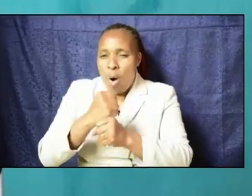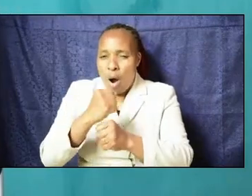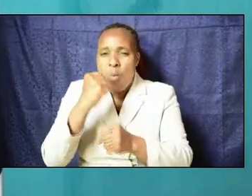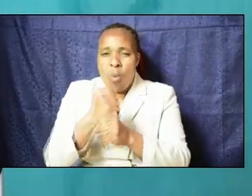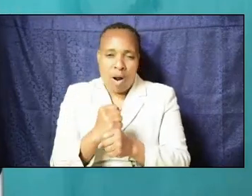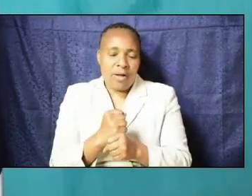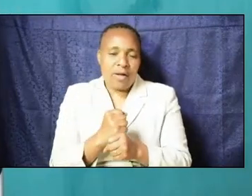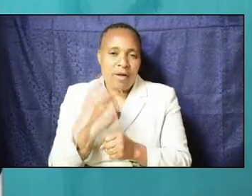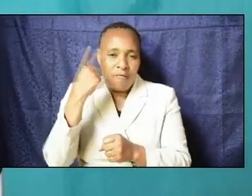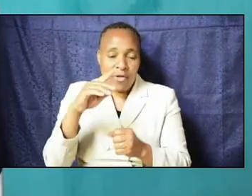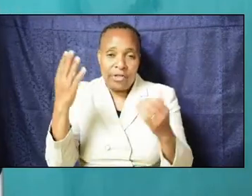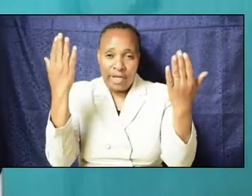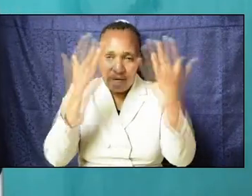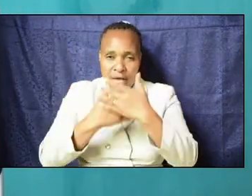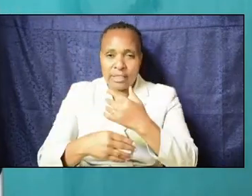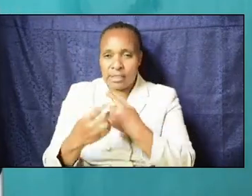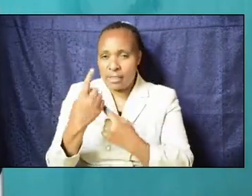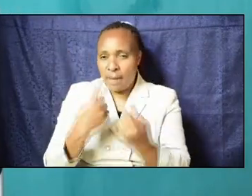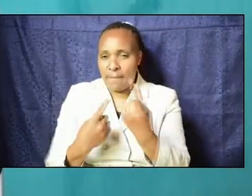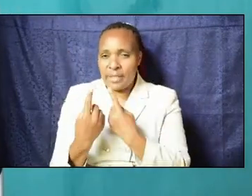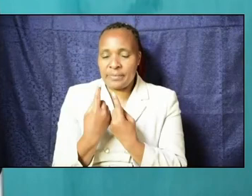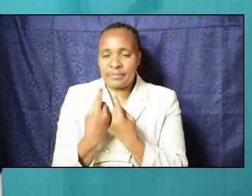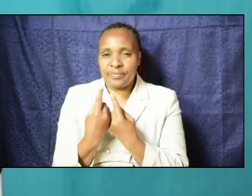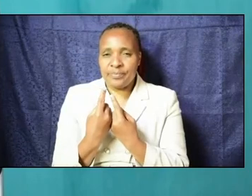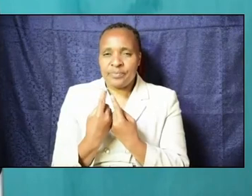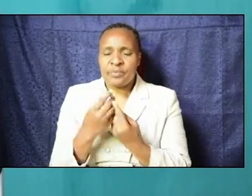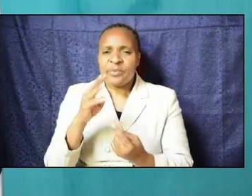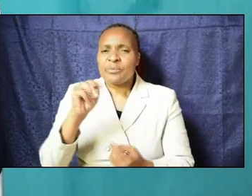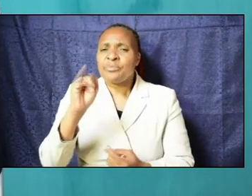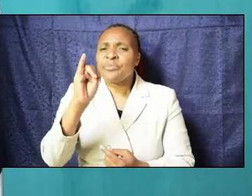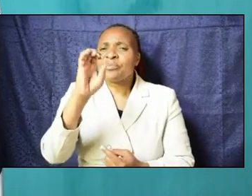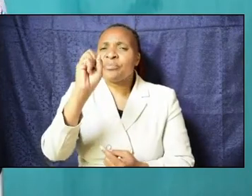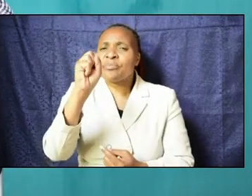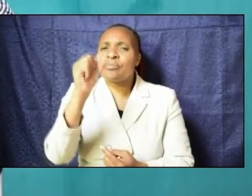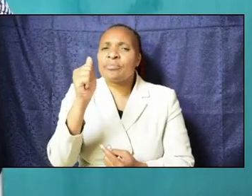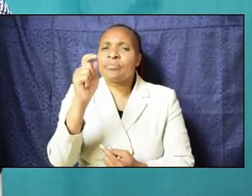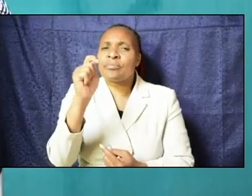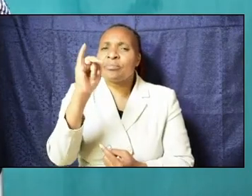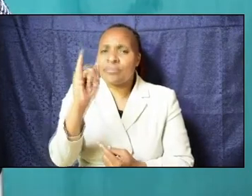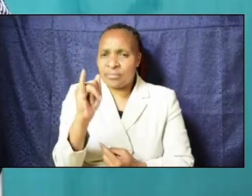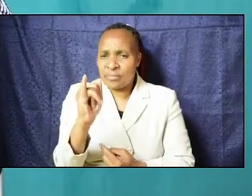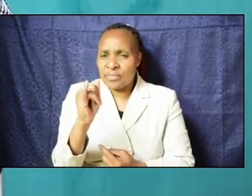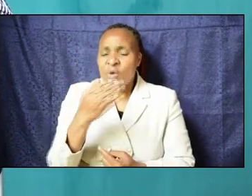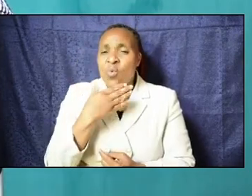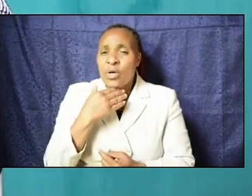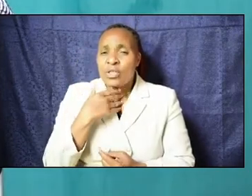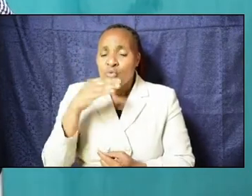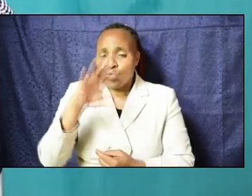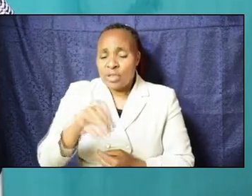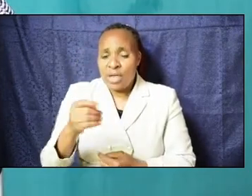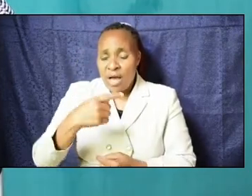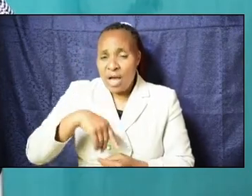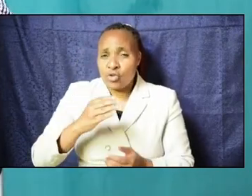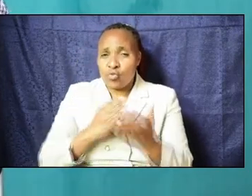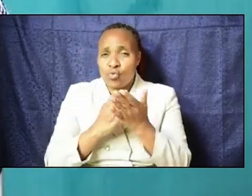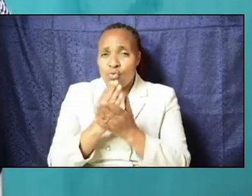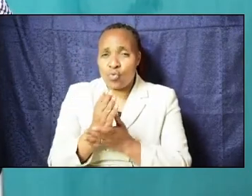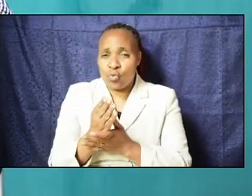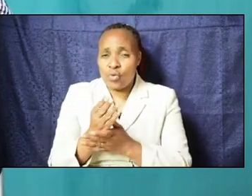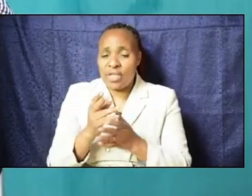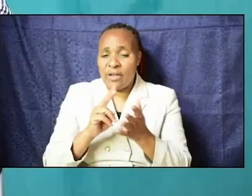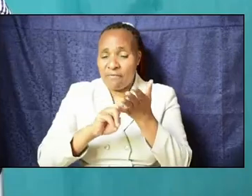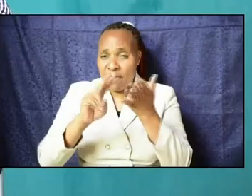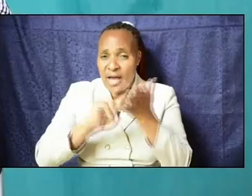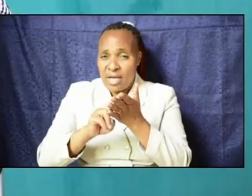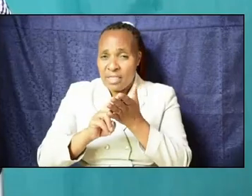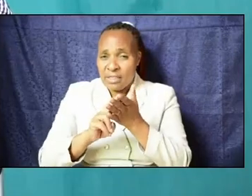work, for the night is coming. Misati, I'd like you to take us through the key text that